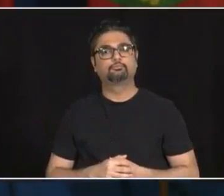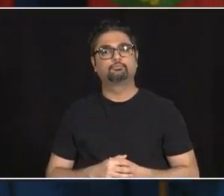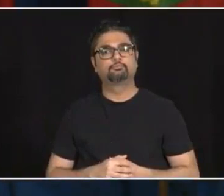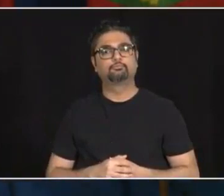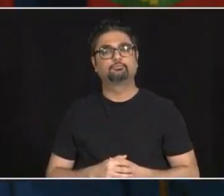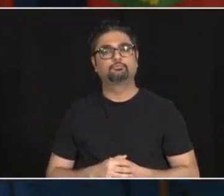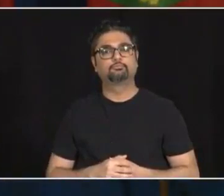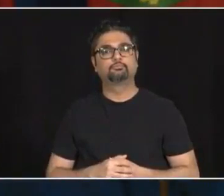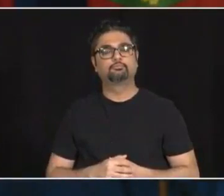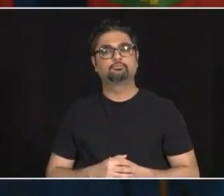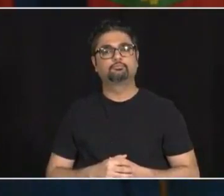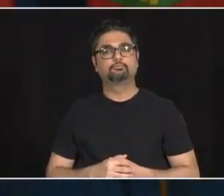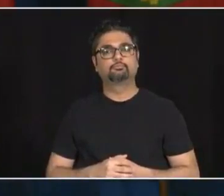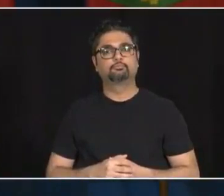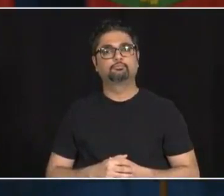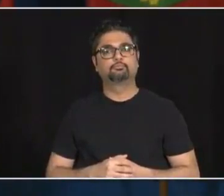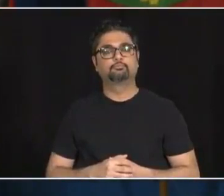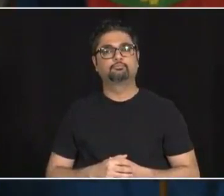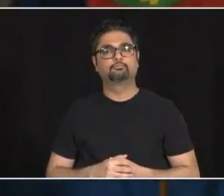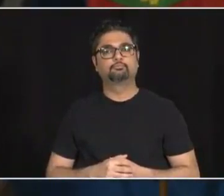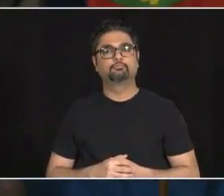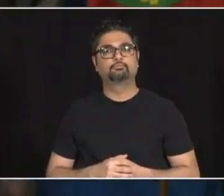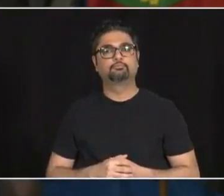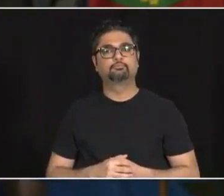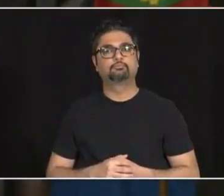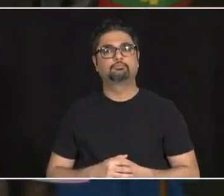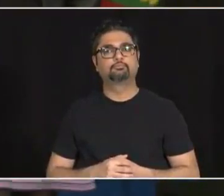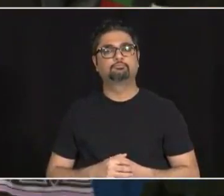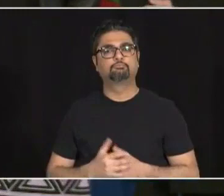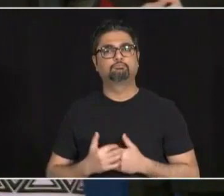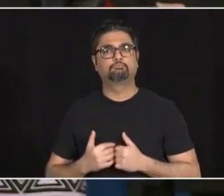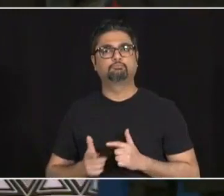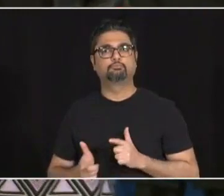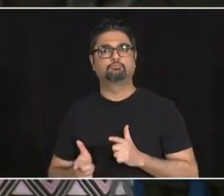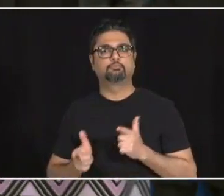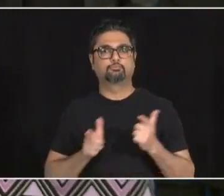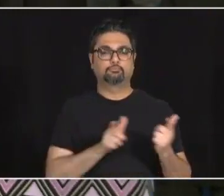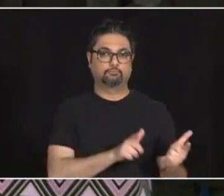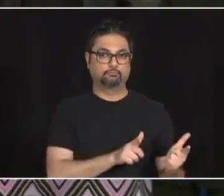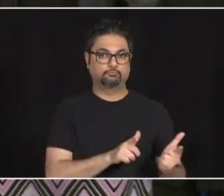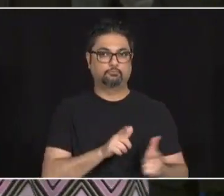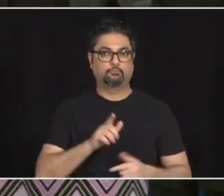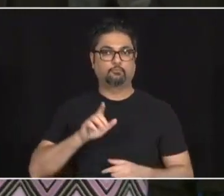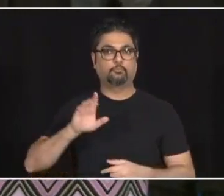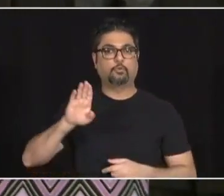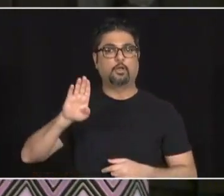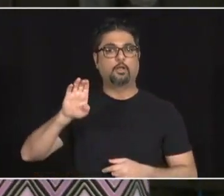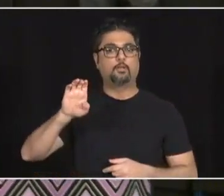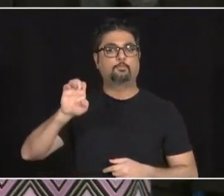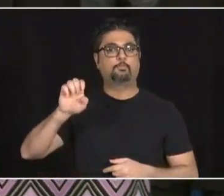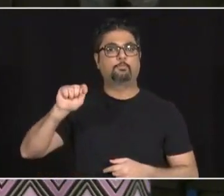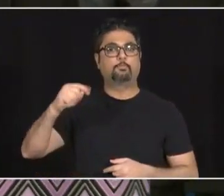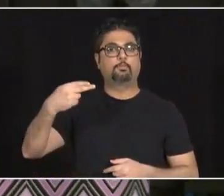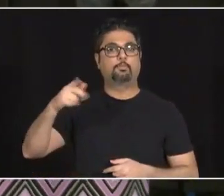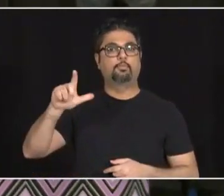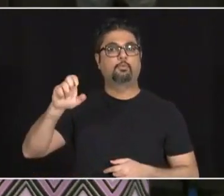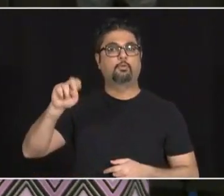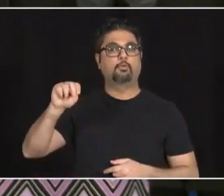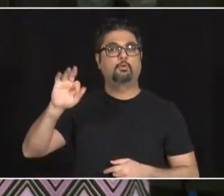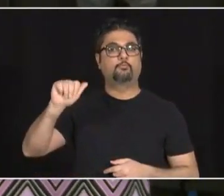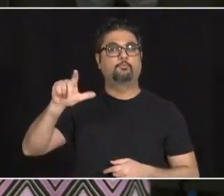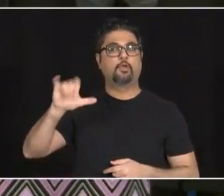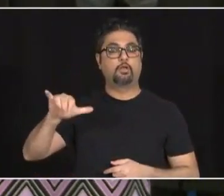Well, and thank you for asking the question about Pickering, Uxbridge, my riding, my community. It's